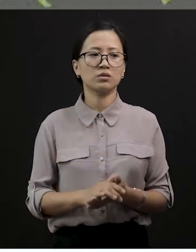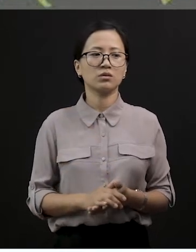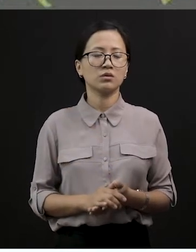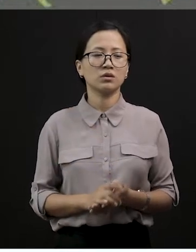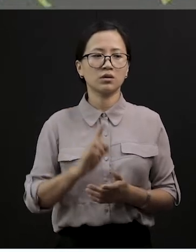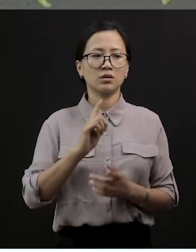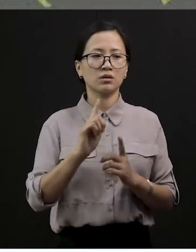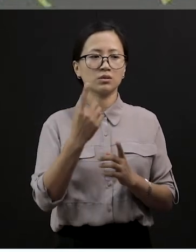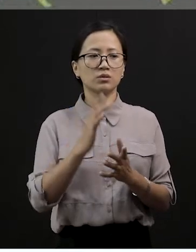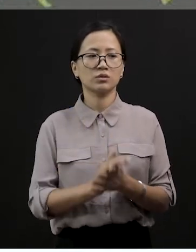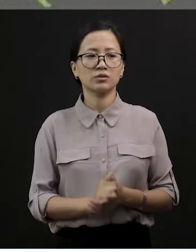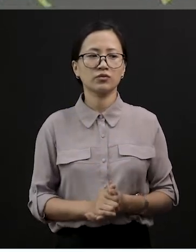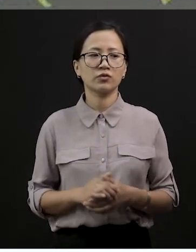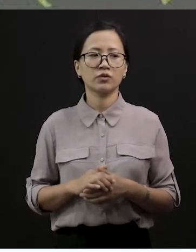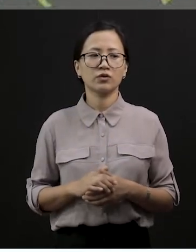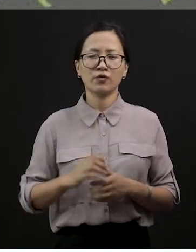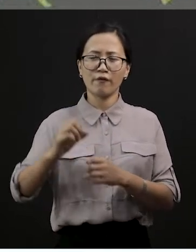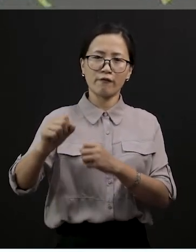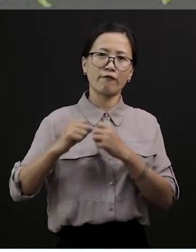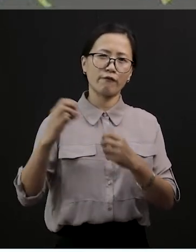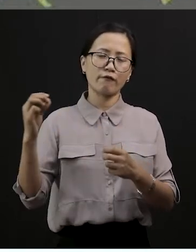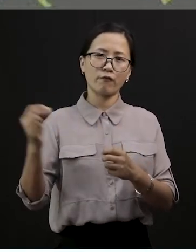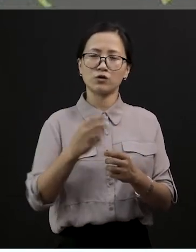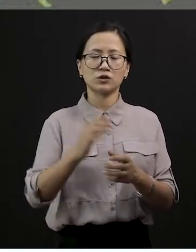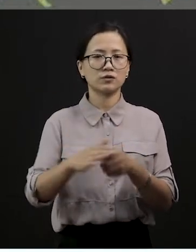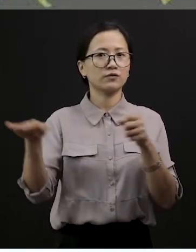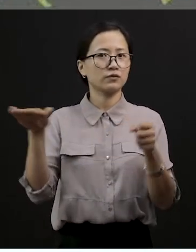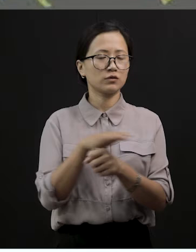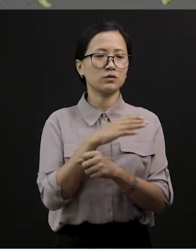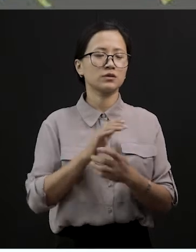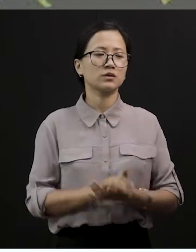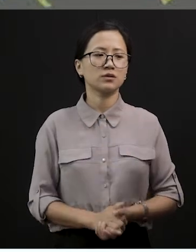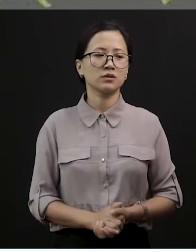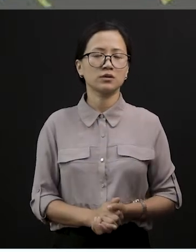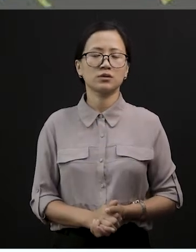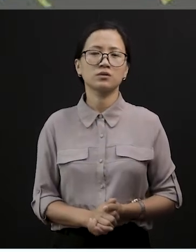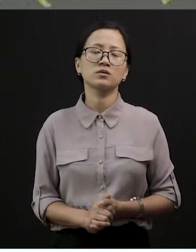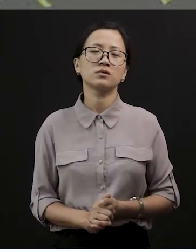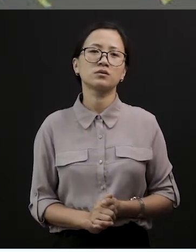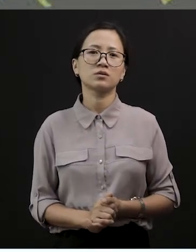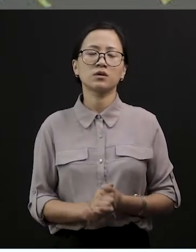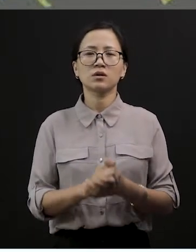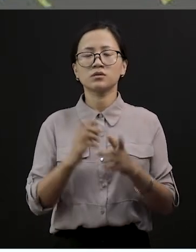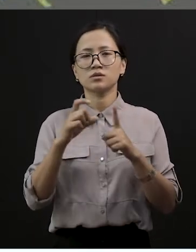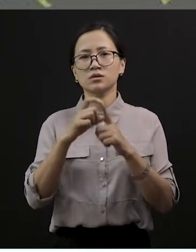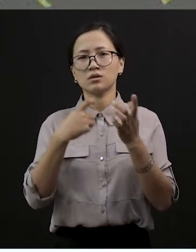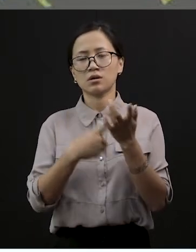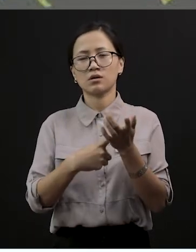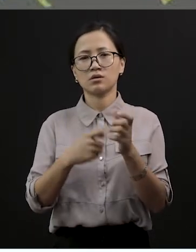picture, the mother is dragging the man, right? That is known as drag. Spelling